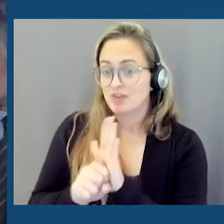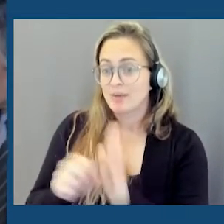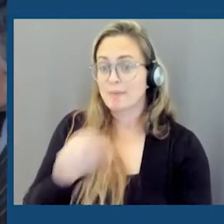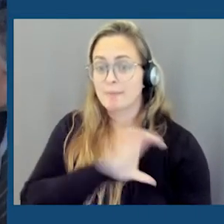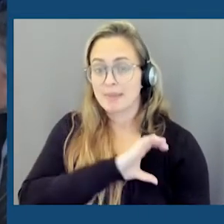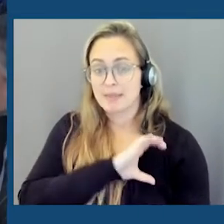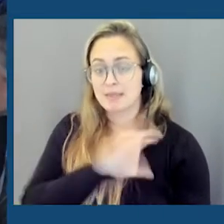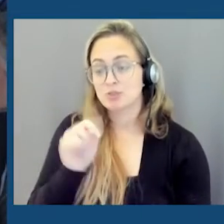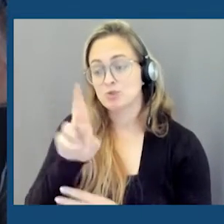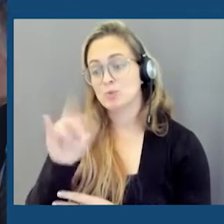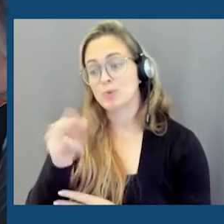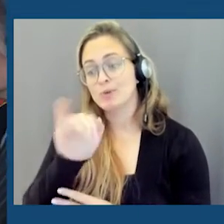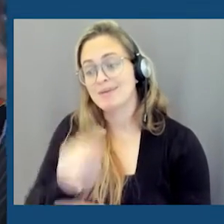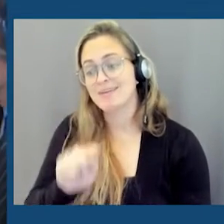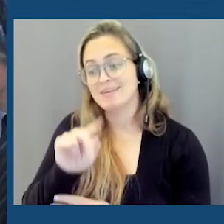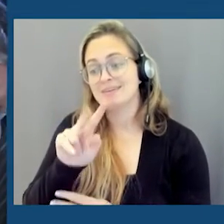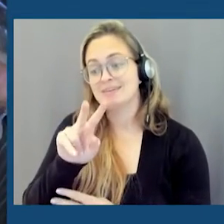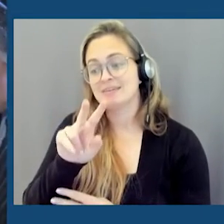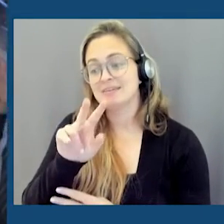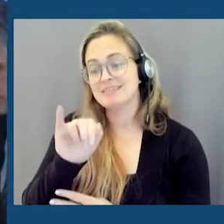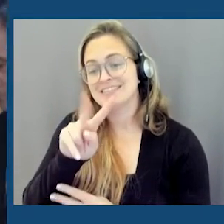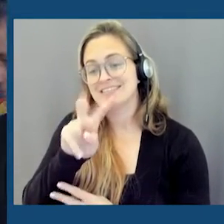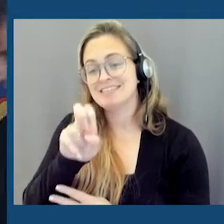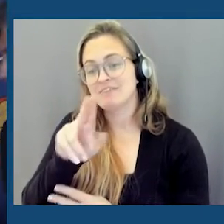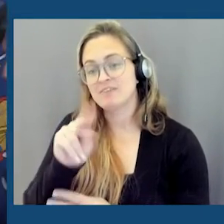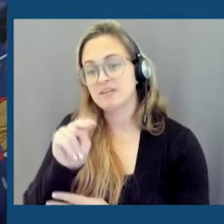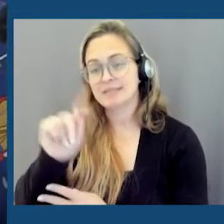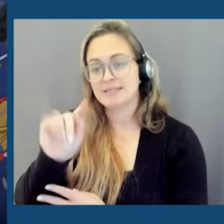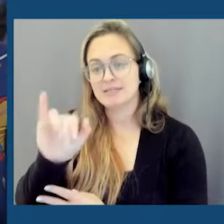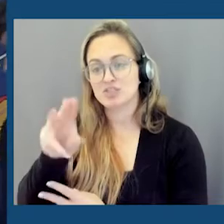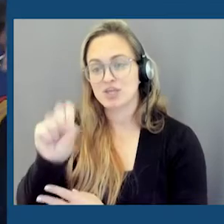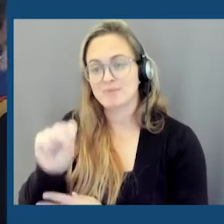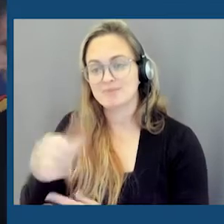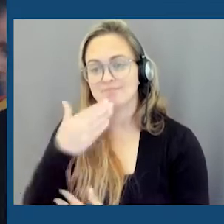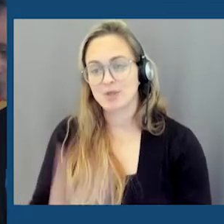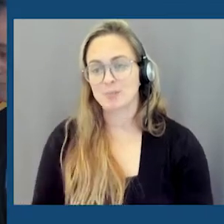G. James. Thank you. Thank you.